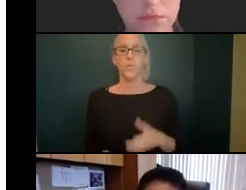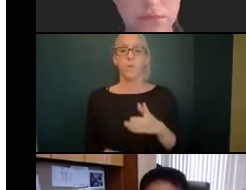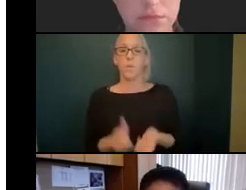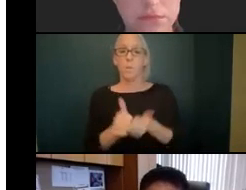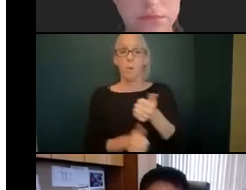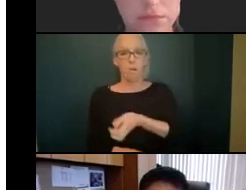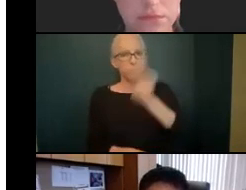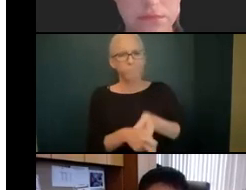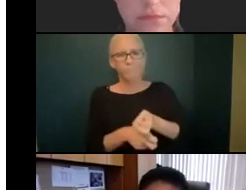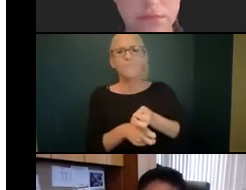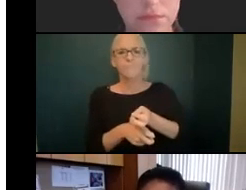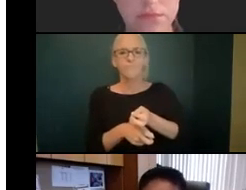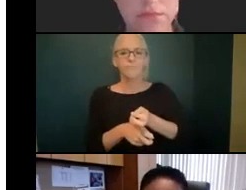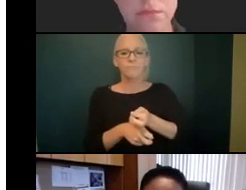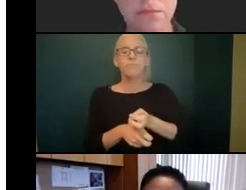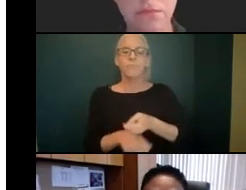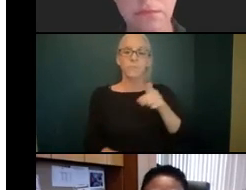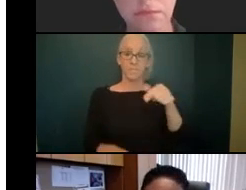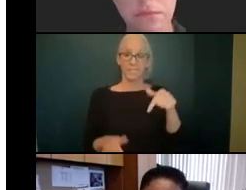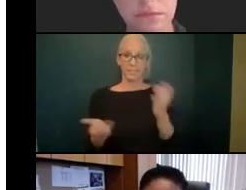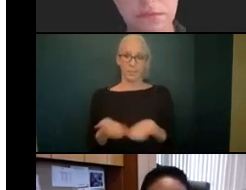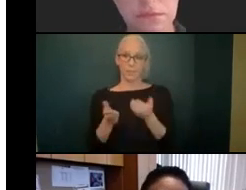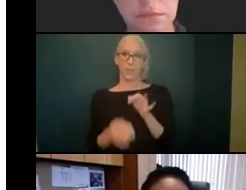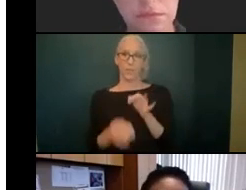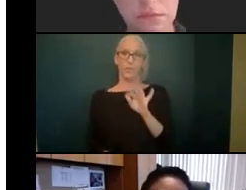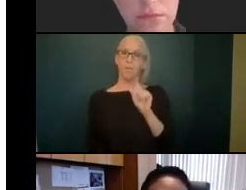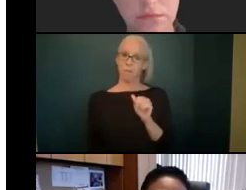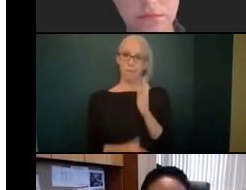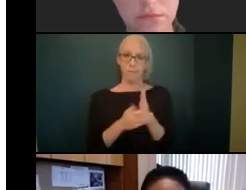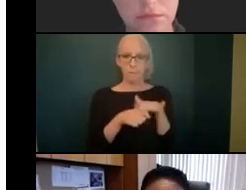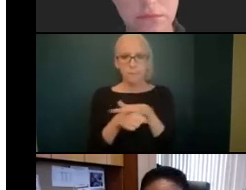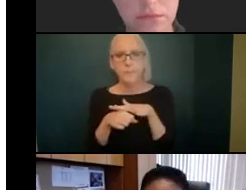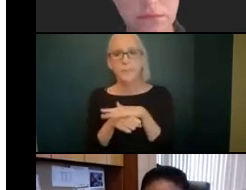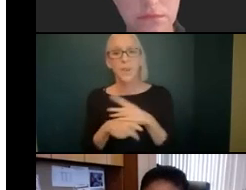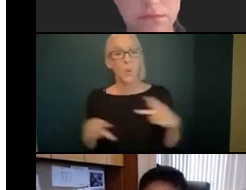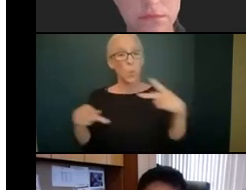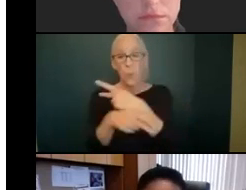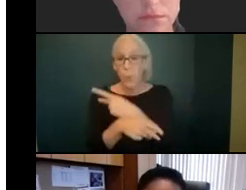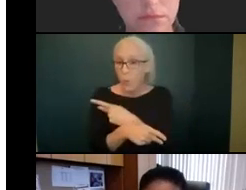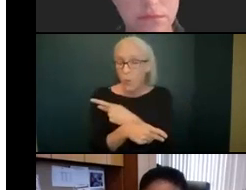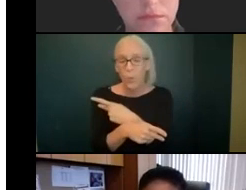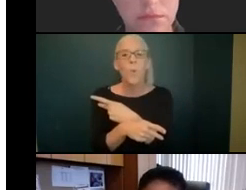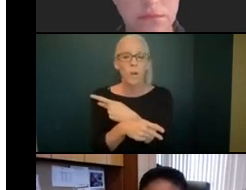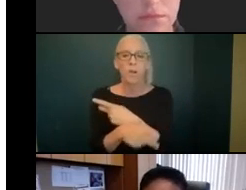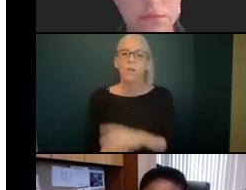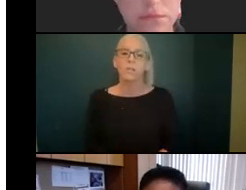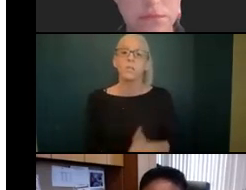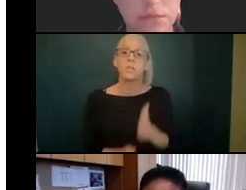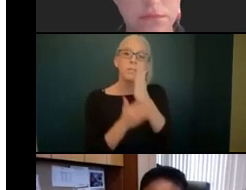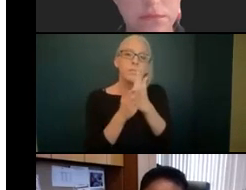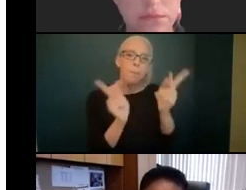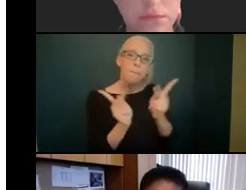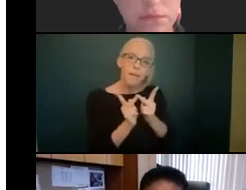States were actually here in Florida, and sort of the southeast part of the United States really, really got hit hard by this virus. Some of the places that were